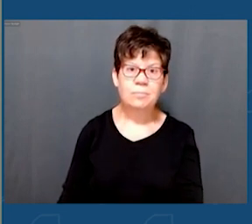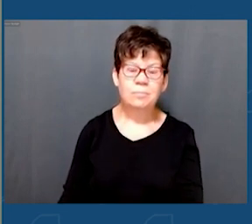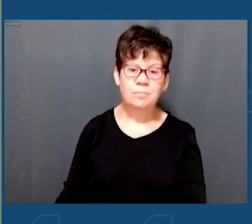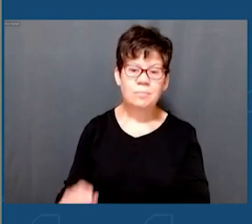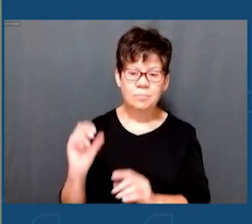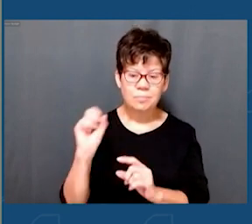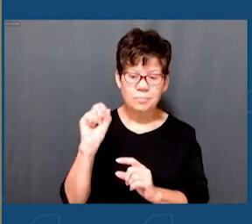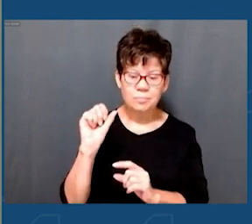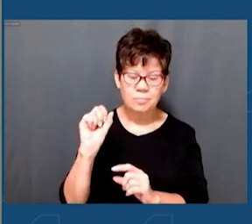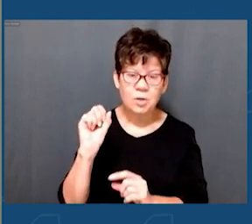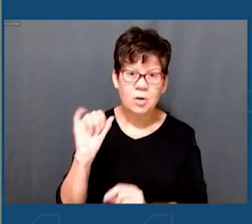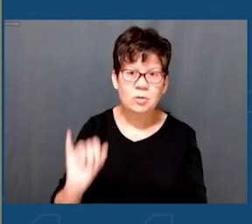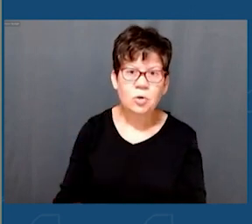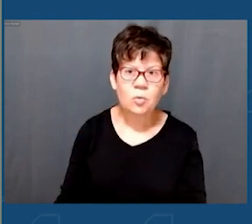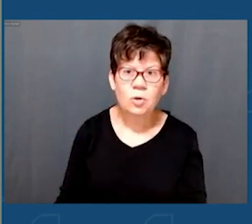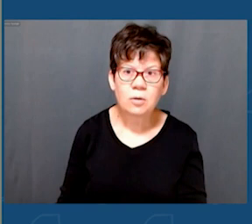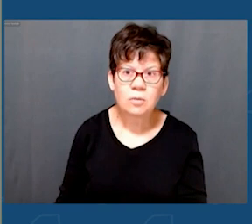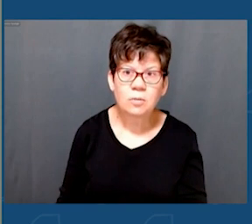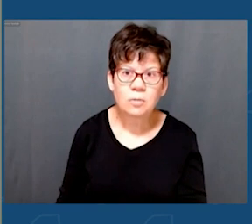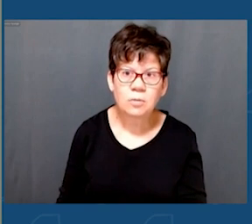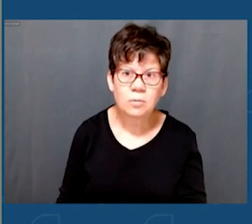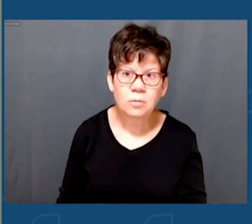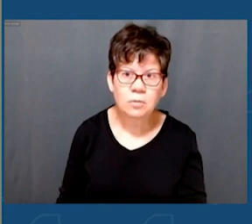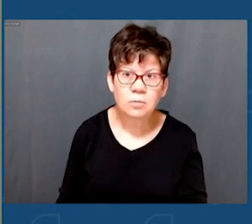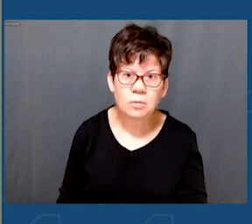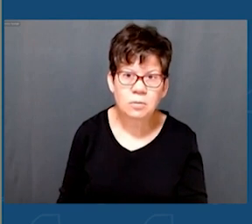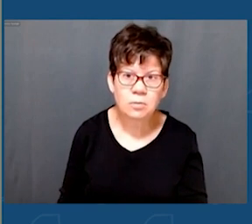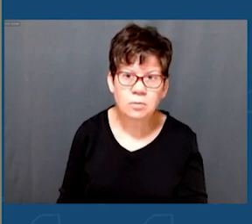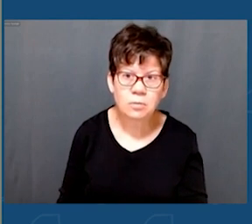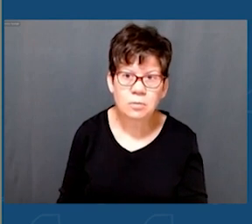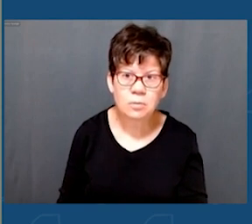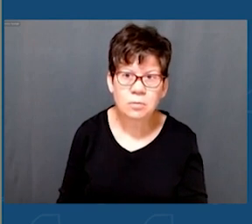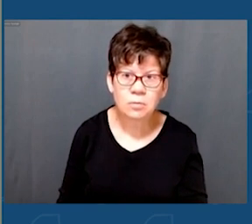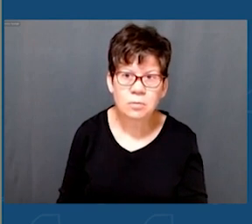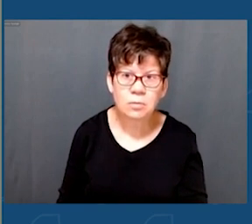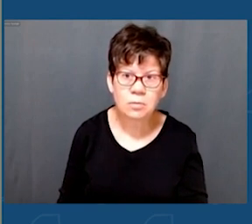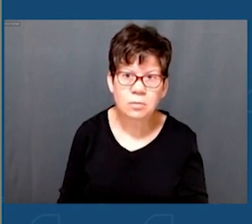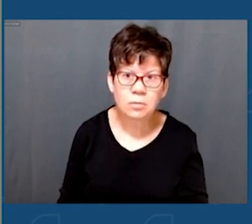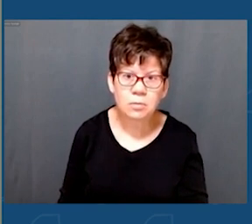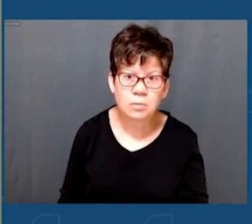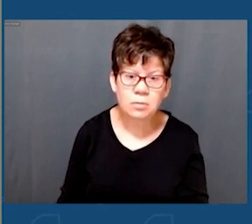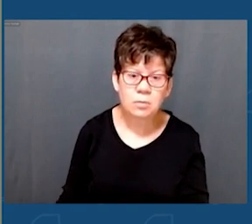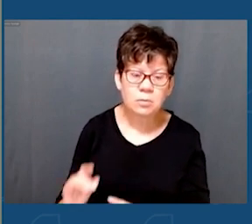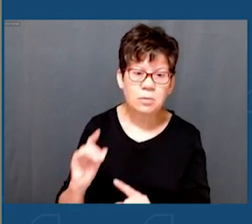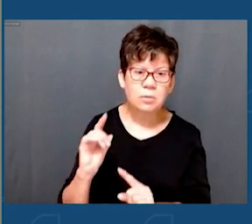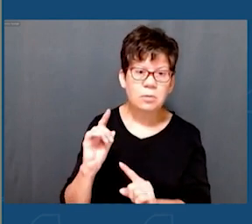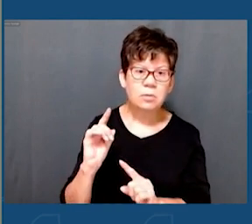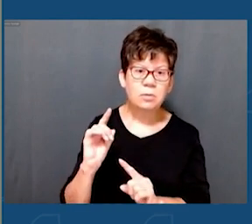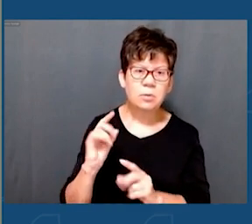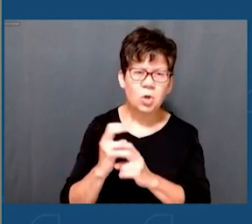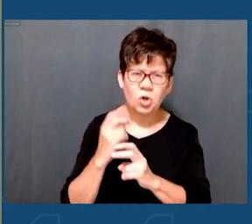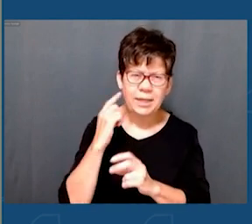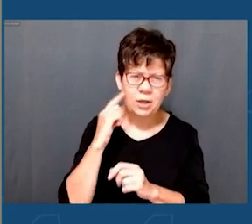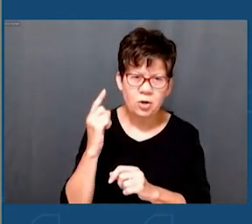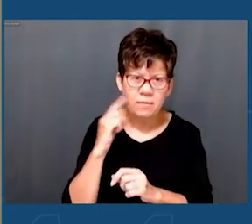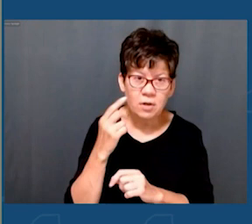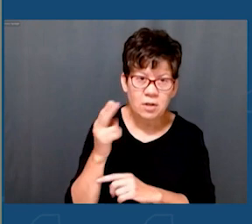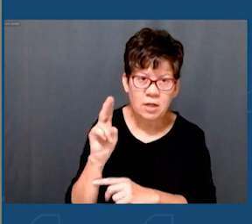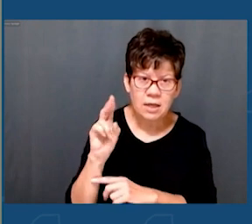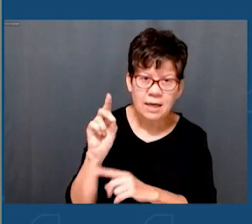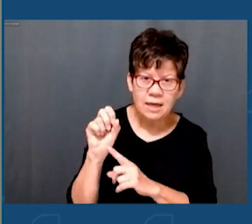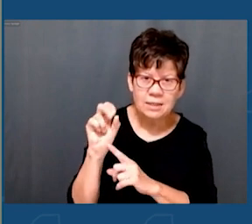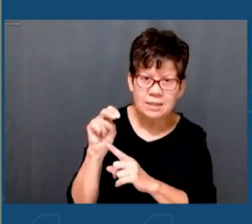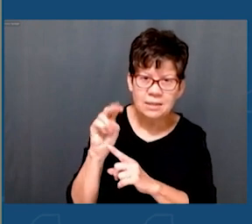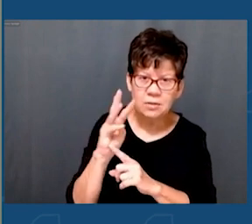into the Hudson River, and that's part of the Indian Point nuclear plant decommissioning. Would you be supportive of that bill if it gets to your